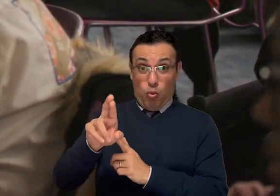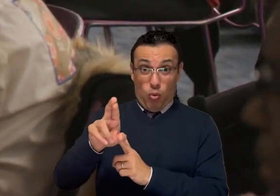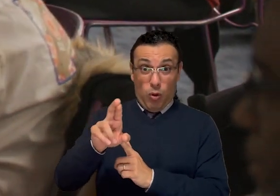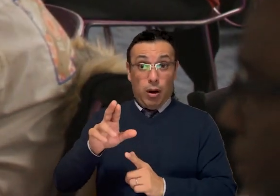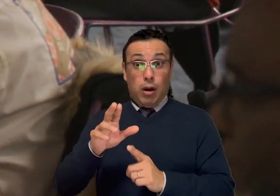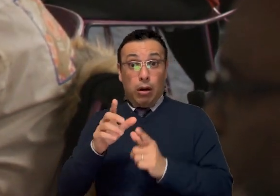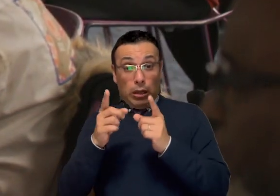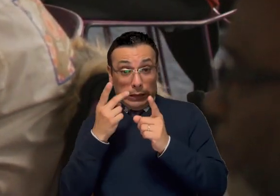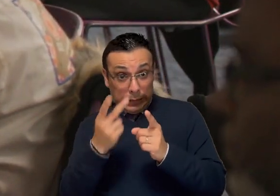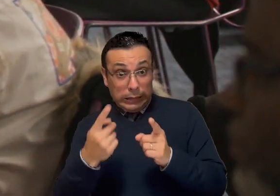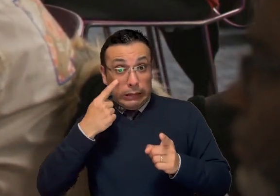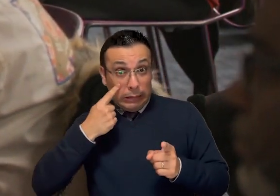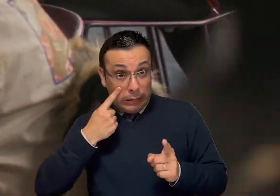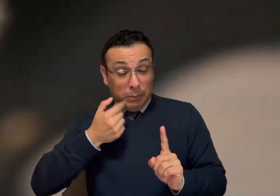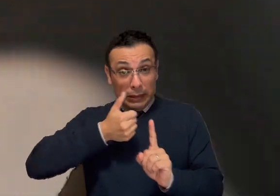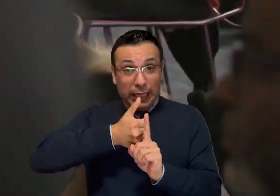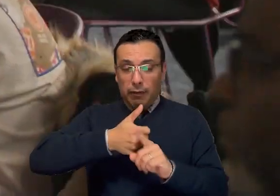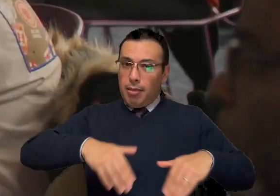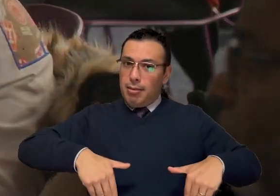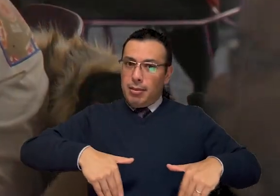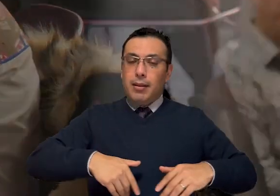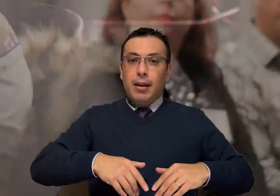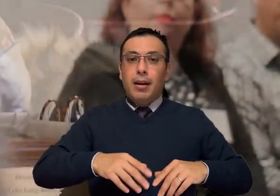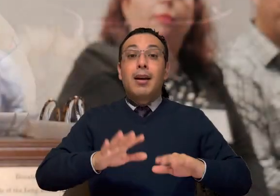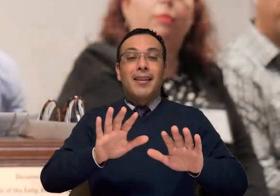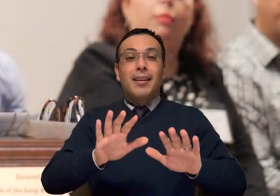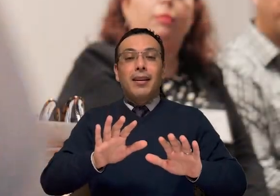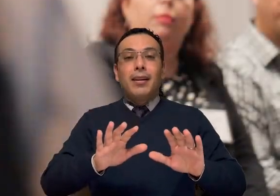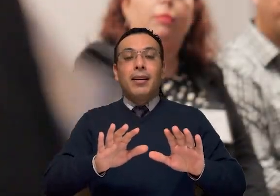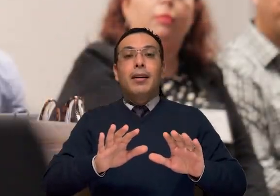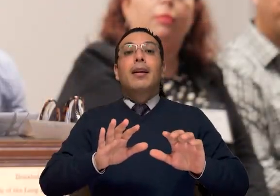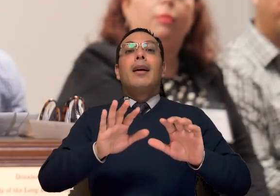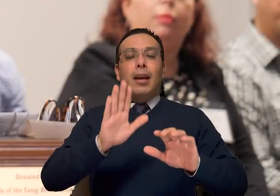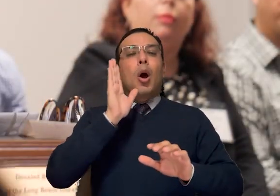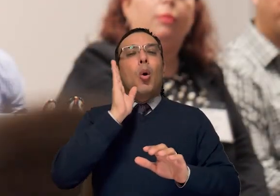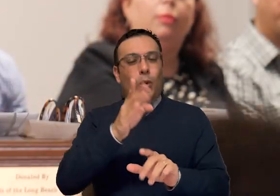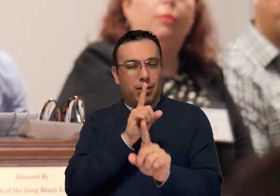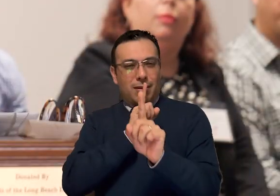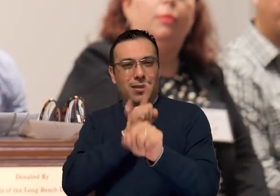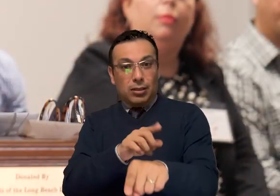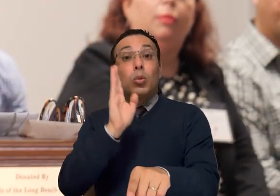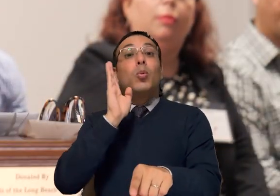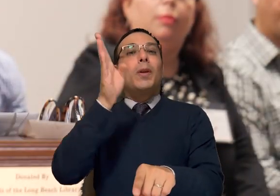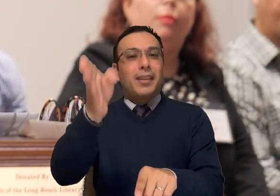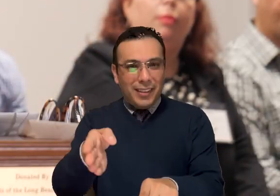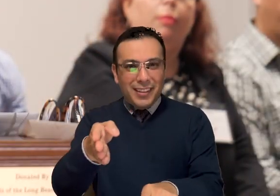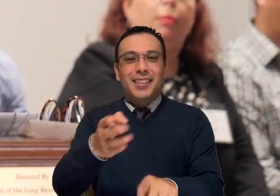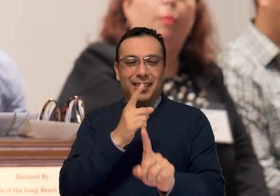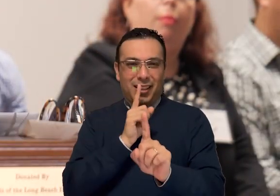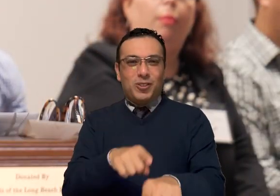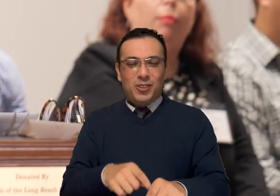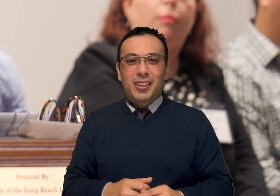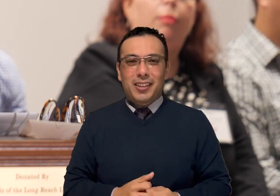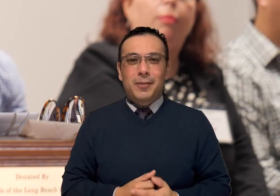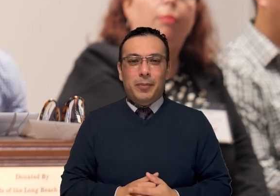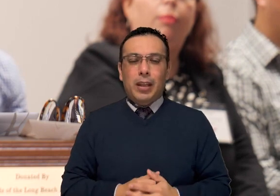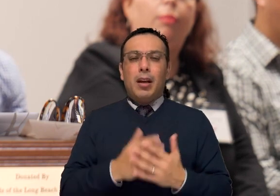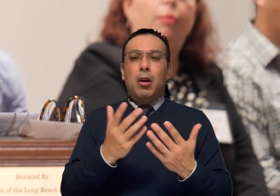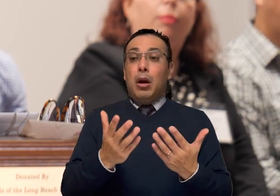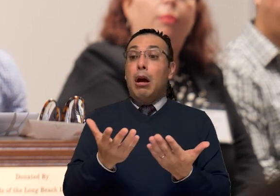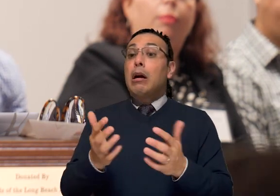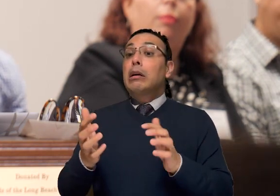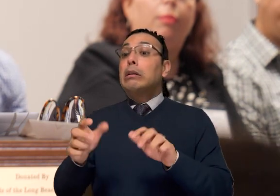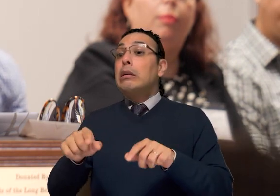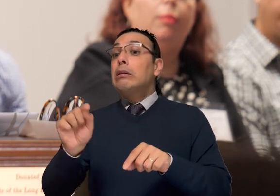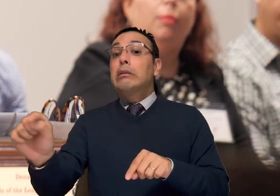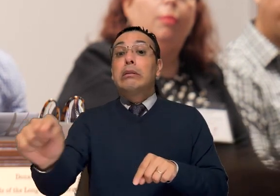answered. Let's just move on to some of the other questions that people in the room submitted, because they want to hear the answers to their questions as